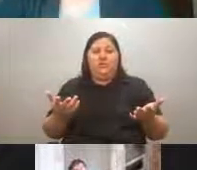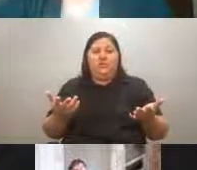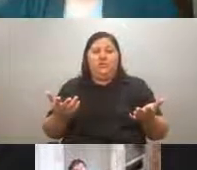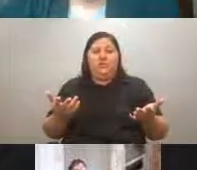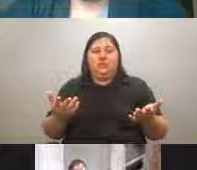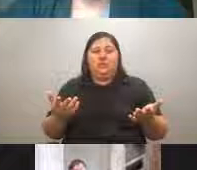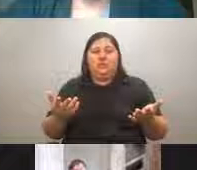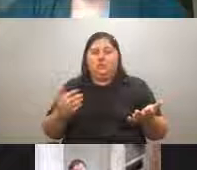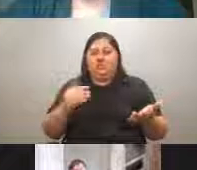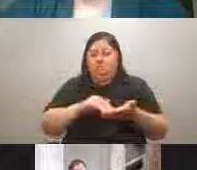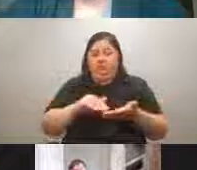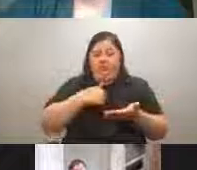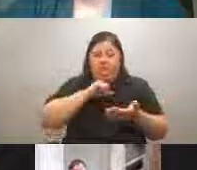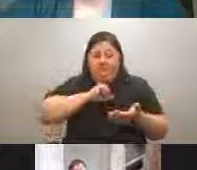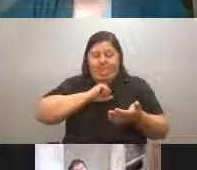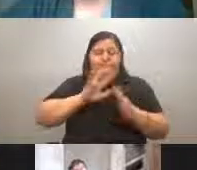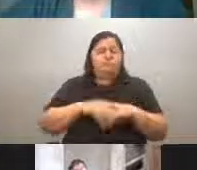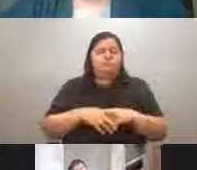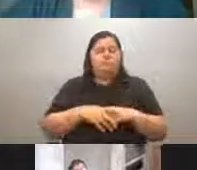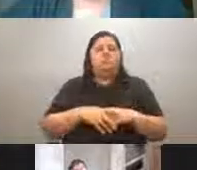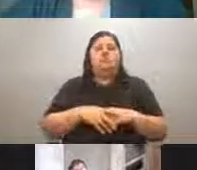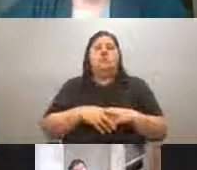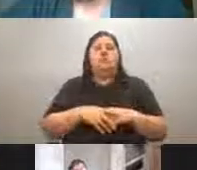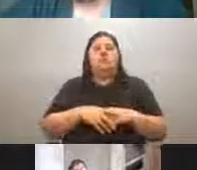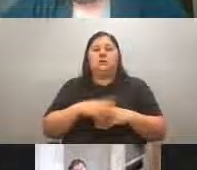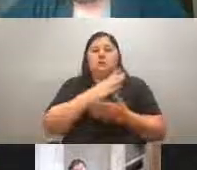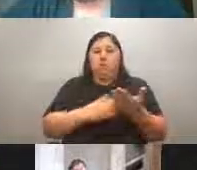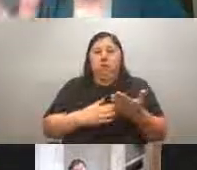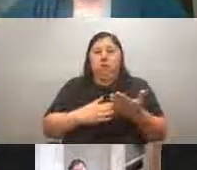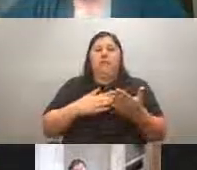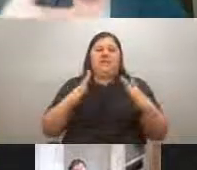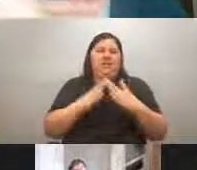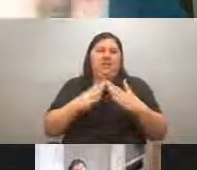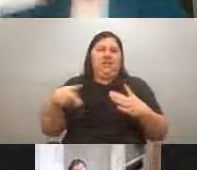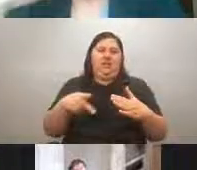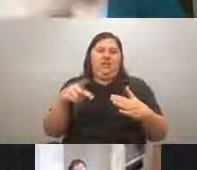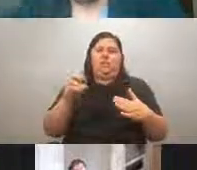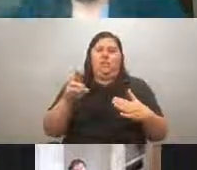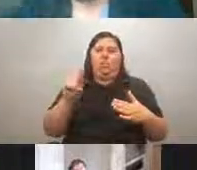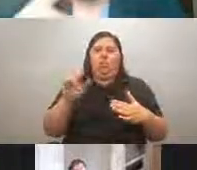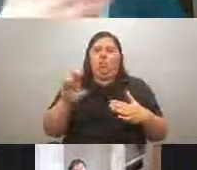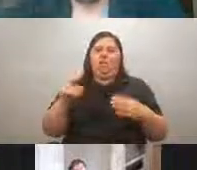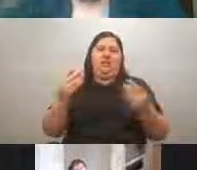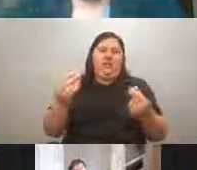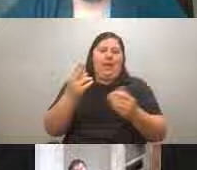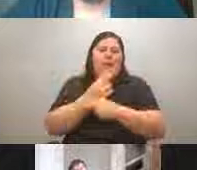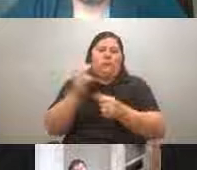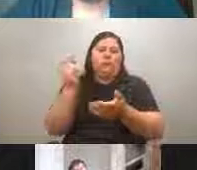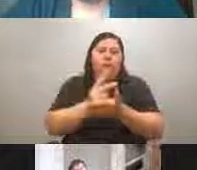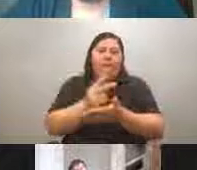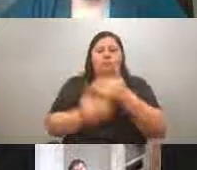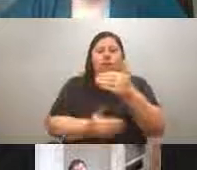excuse me, as part of the City of Portland's land use approval process that the school and the construction had to go